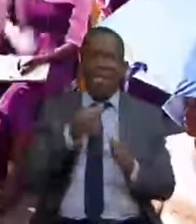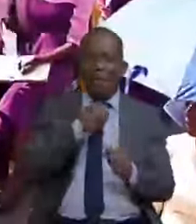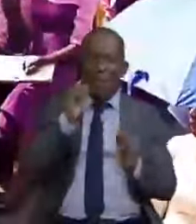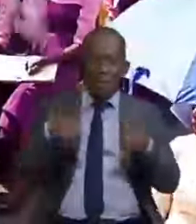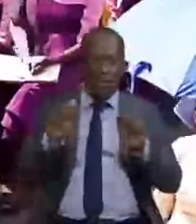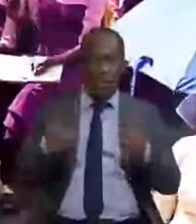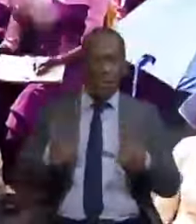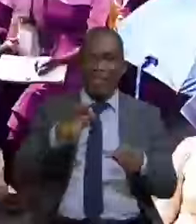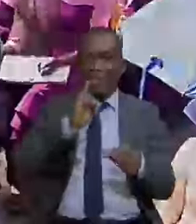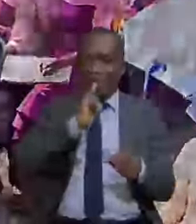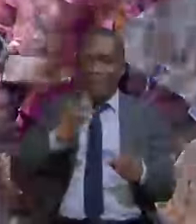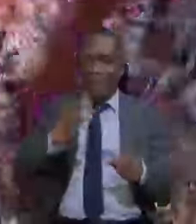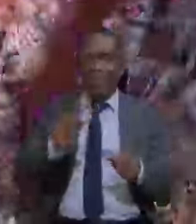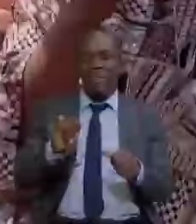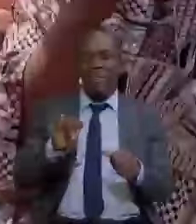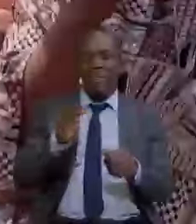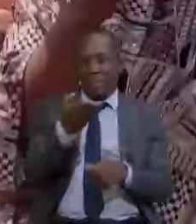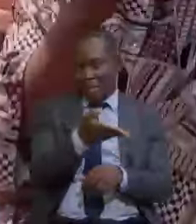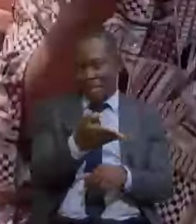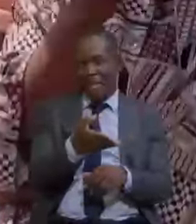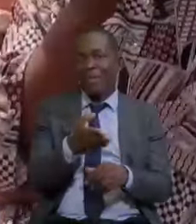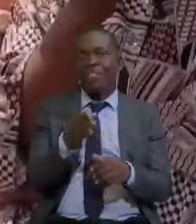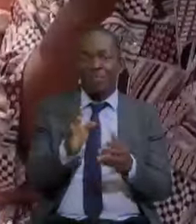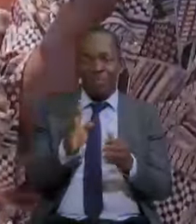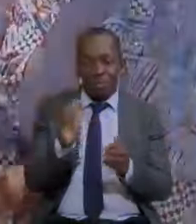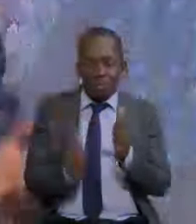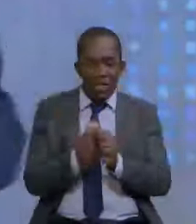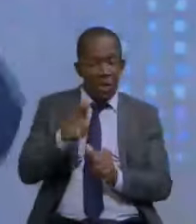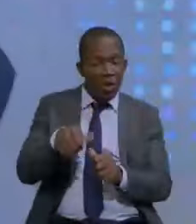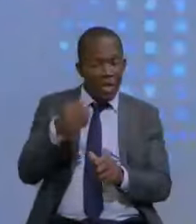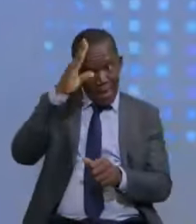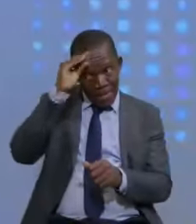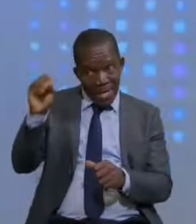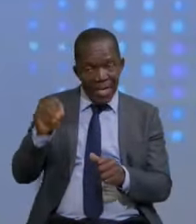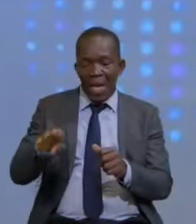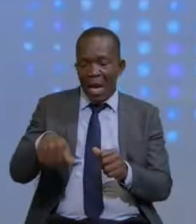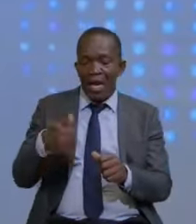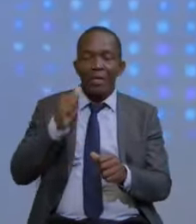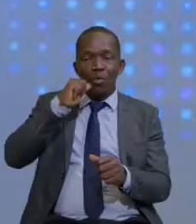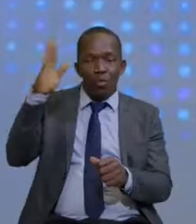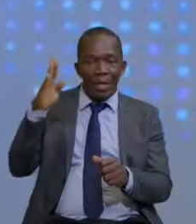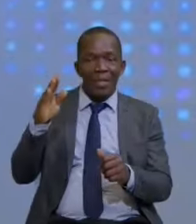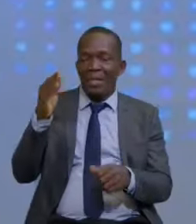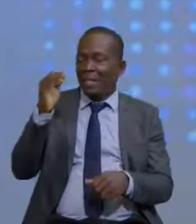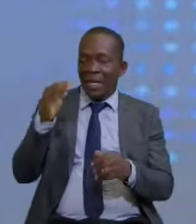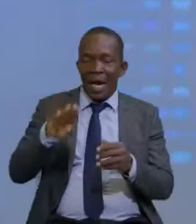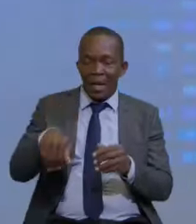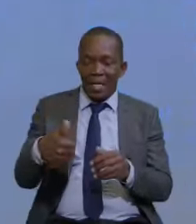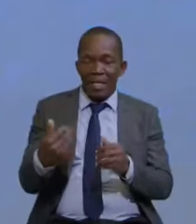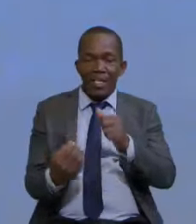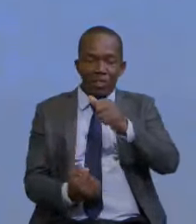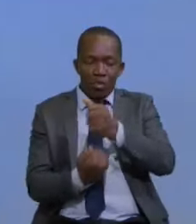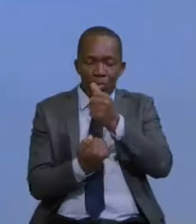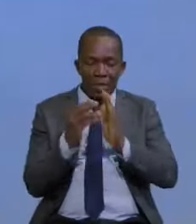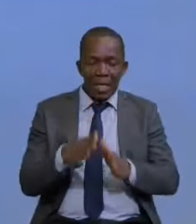men, earthly women, earthly peacemakers could not resolve, he, the advocate